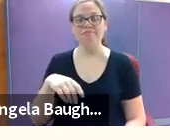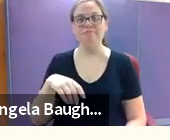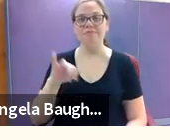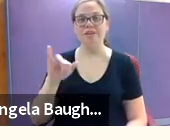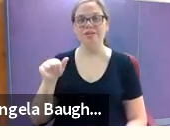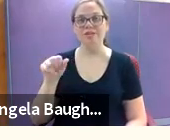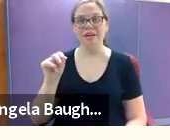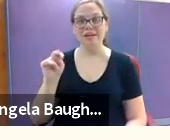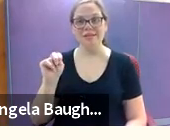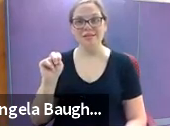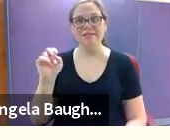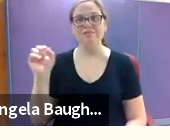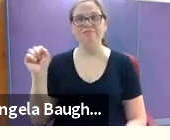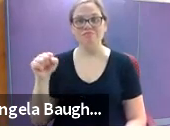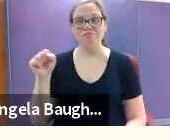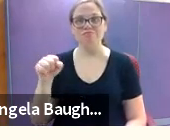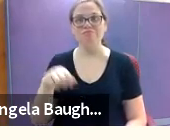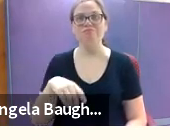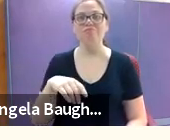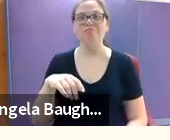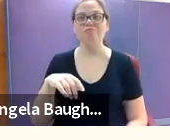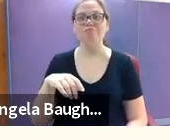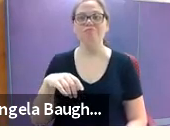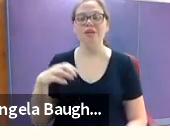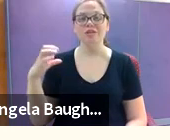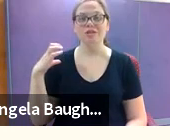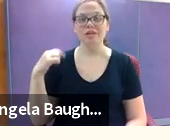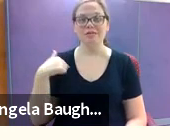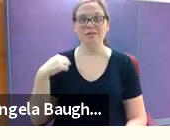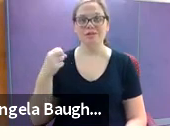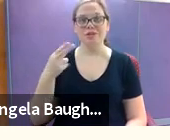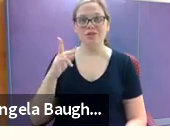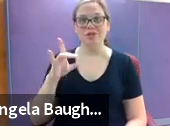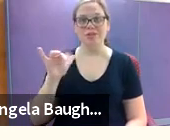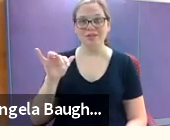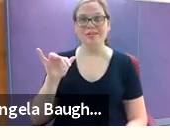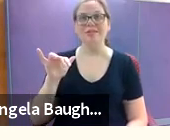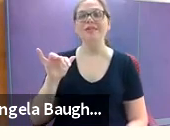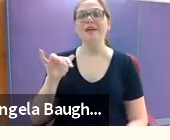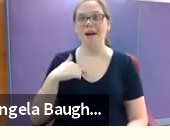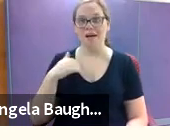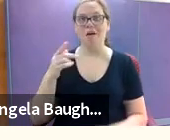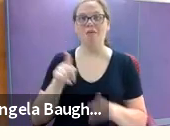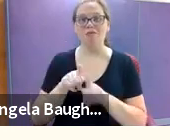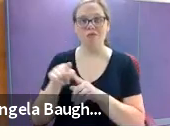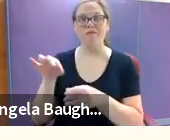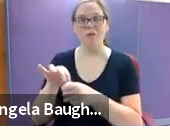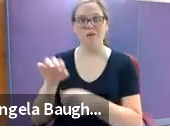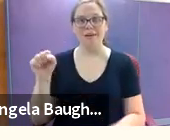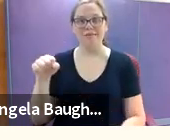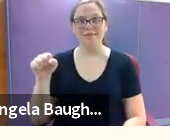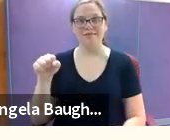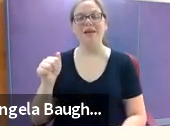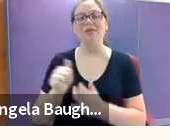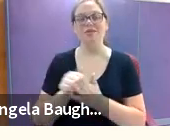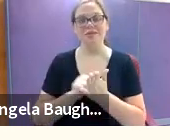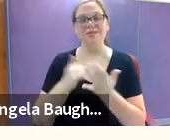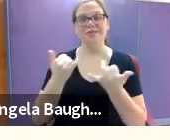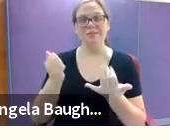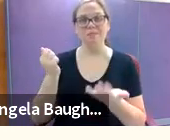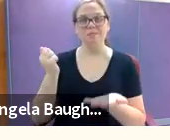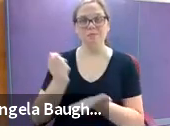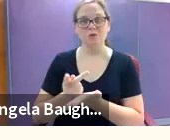Jason Harper, Yay. and as Chair Shirley Lyons, I also vote yay. So the agenda is now approved.